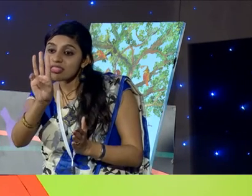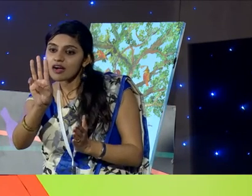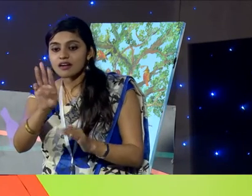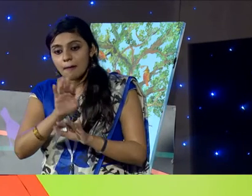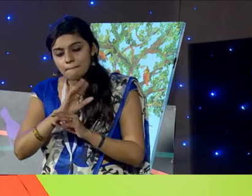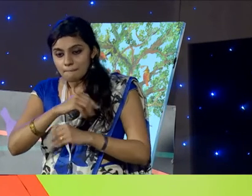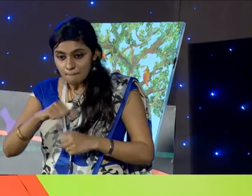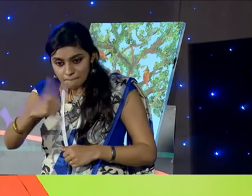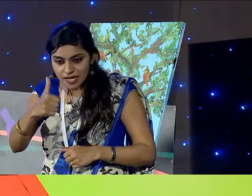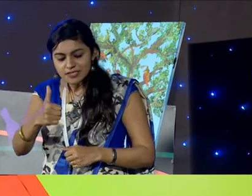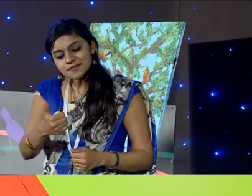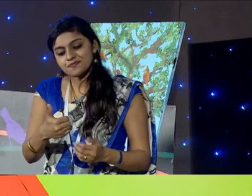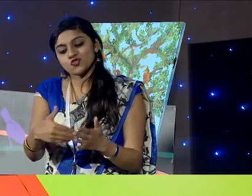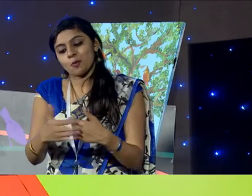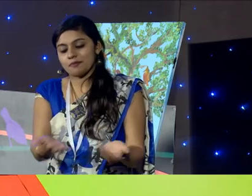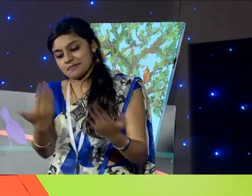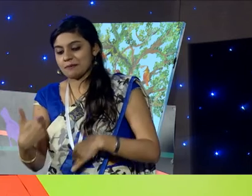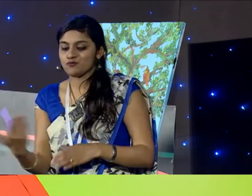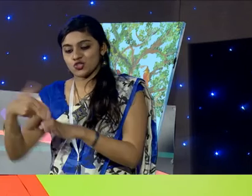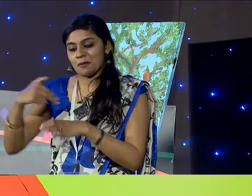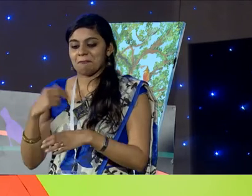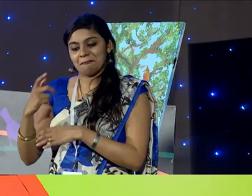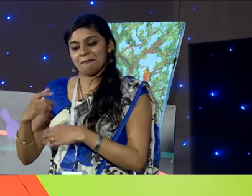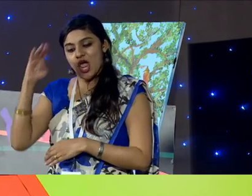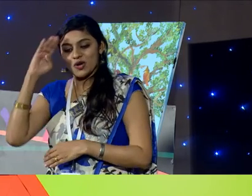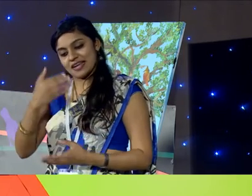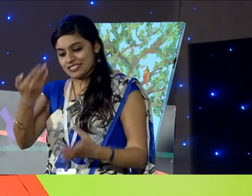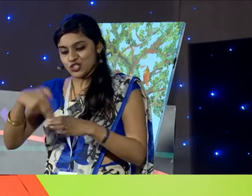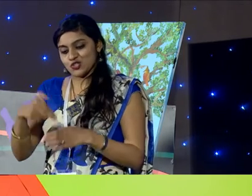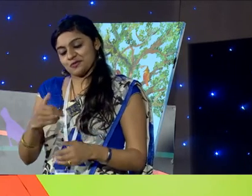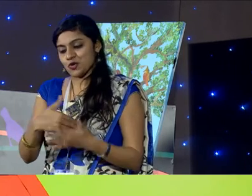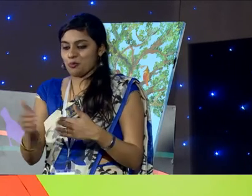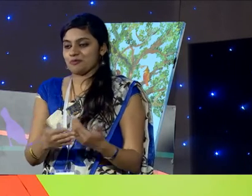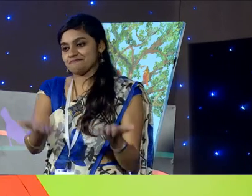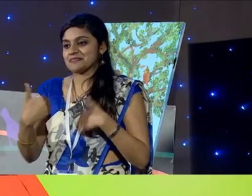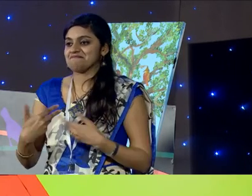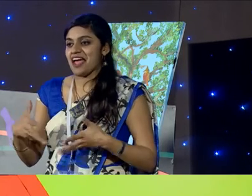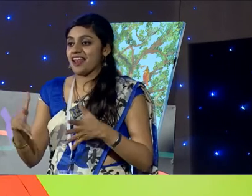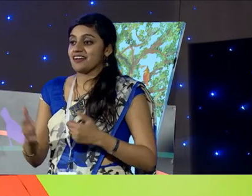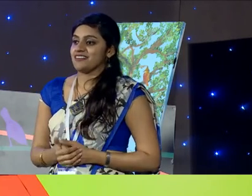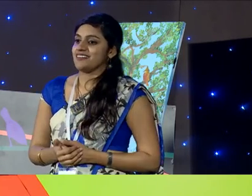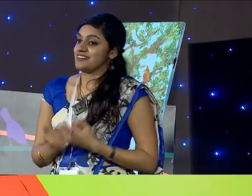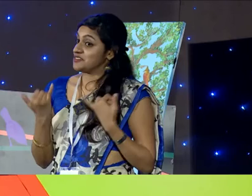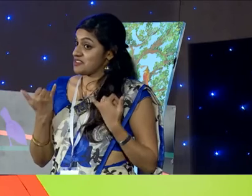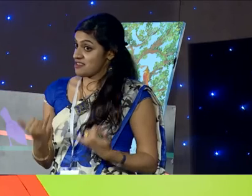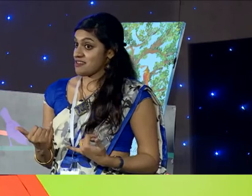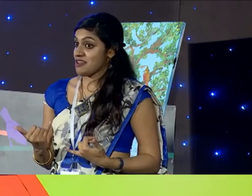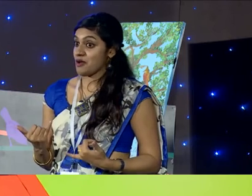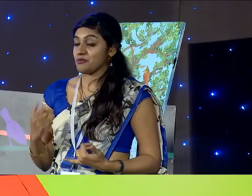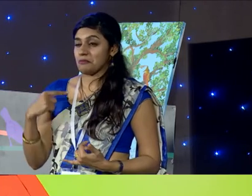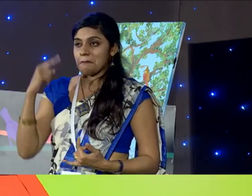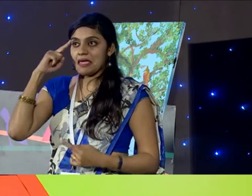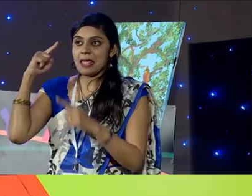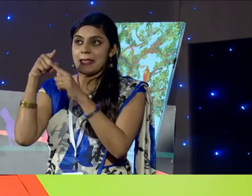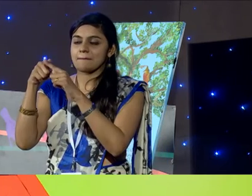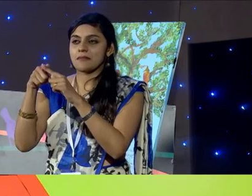this. And our ambition is that by 2020, we will take people who may have had zero formal